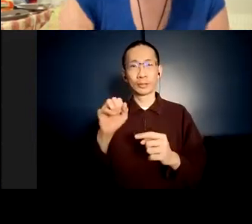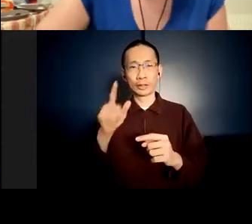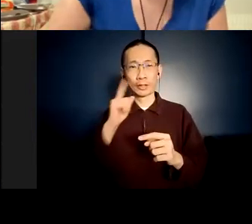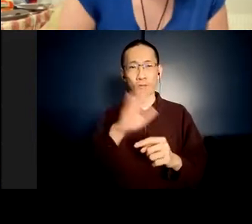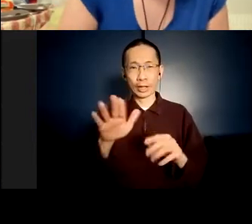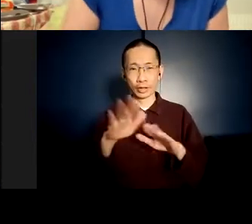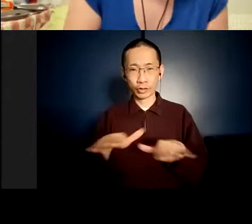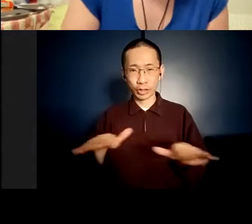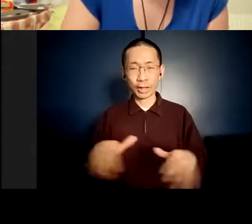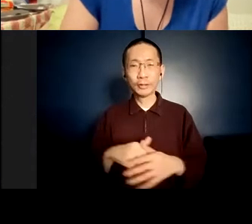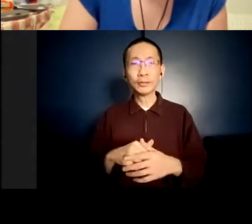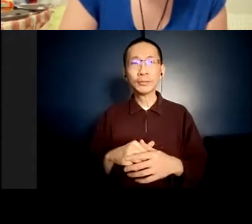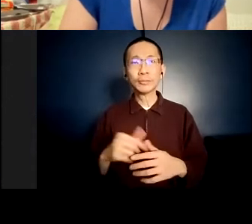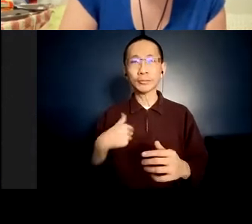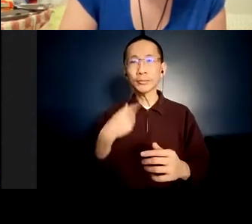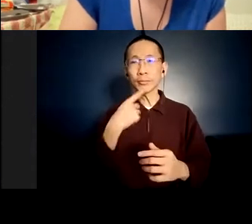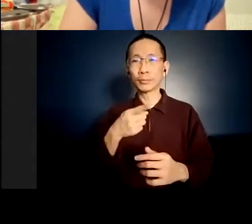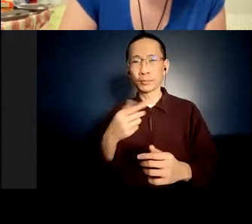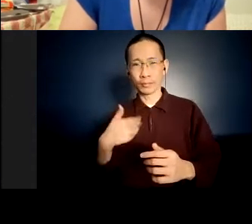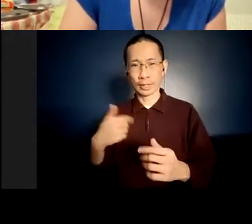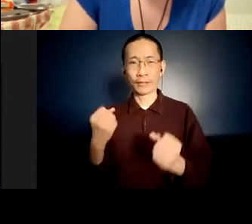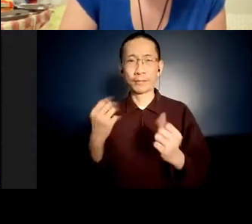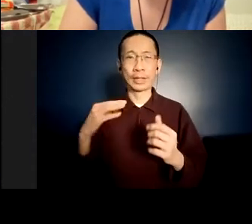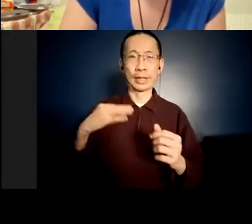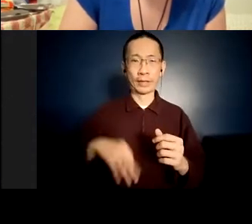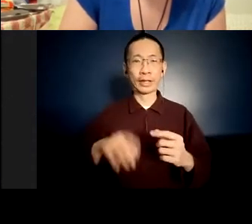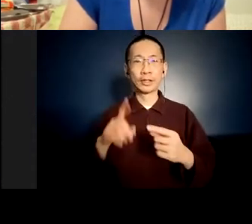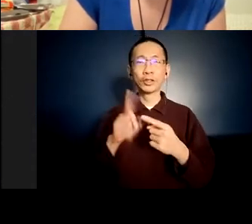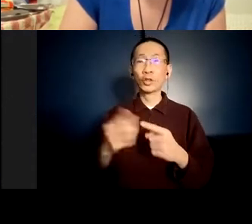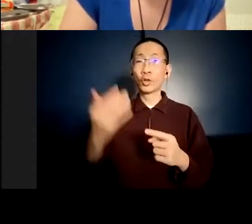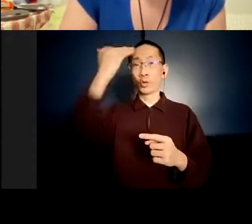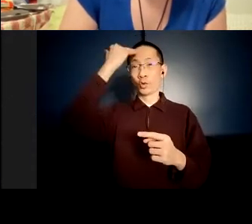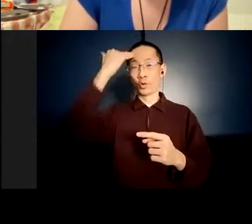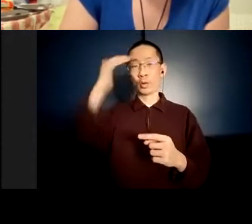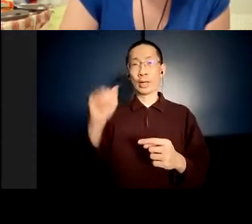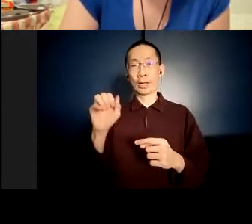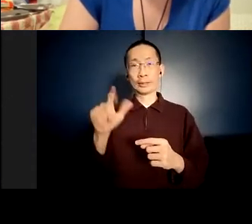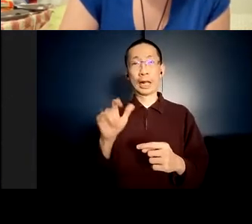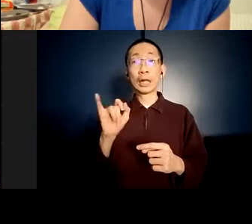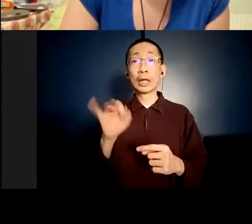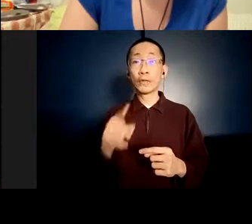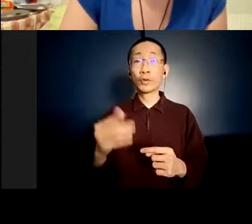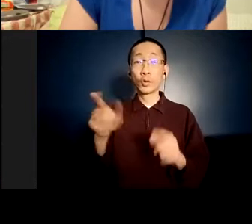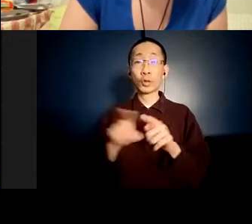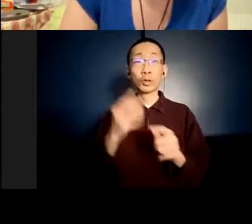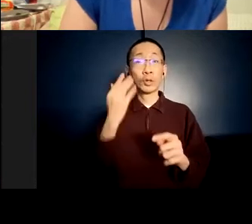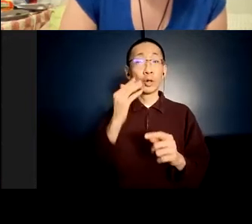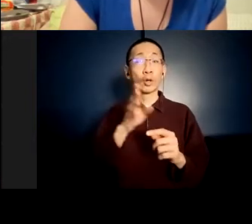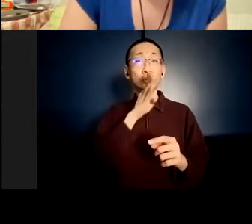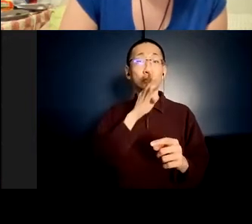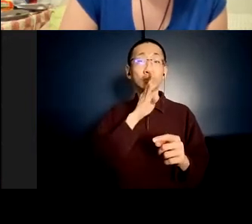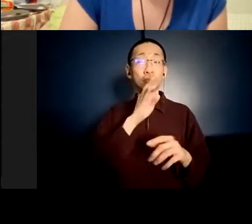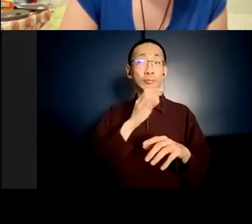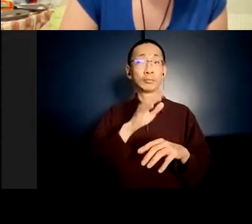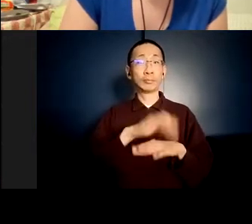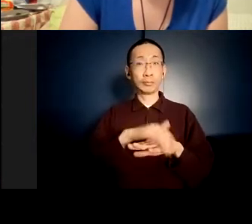child, I tell them there are a lot of advantages to knowing ASL if you also know spoken English.